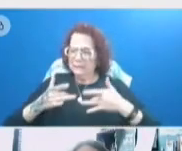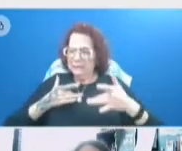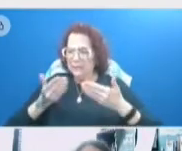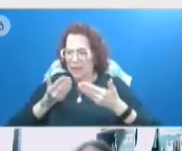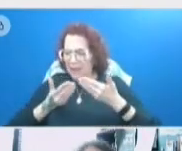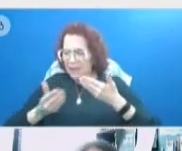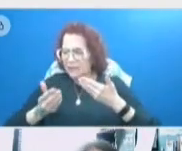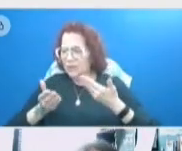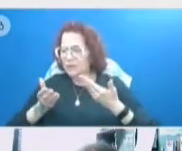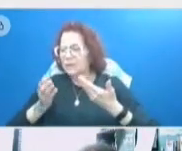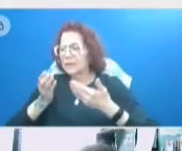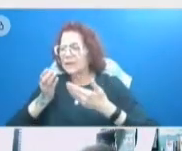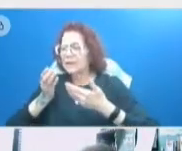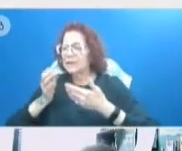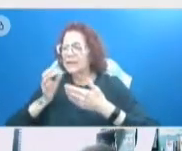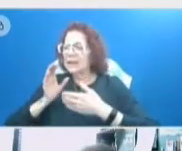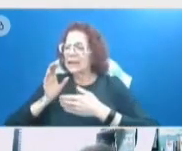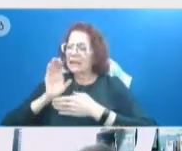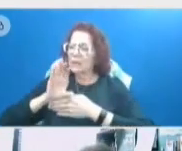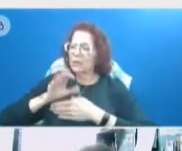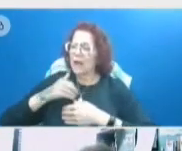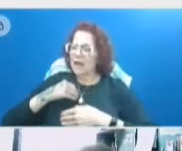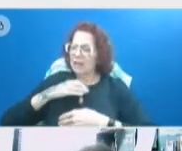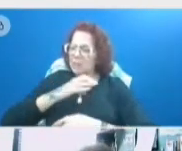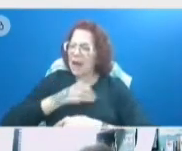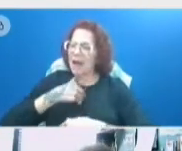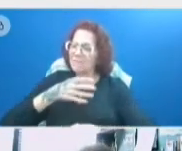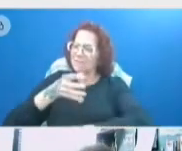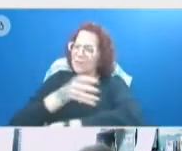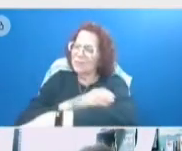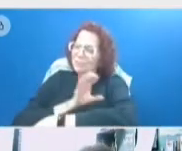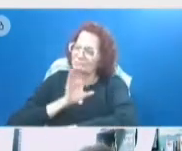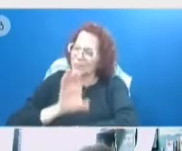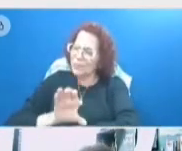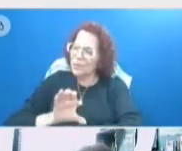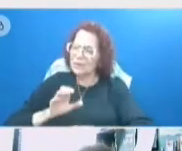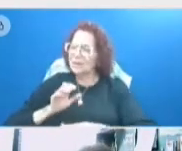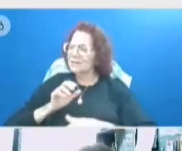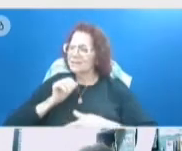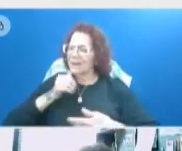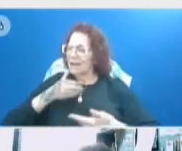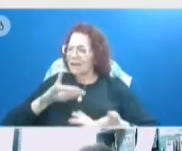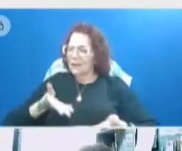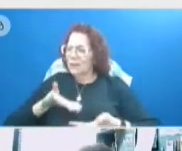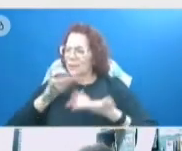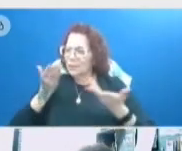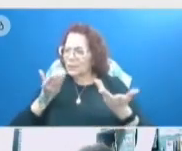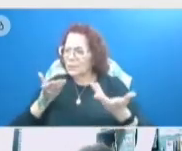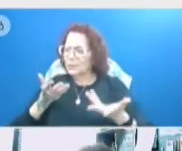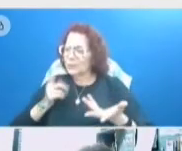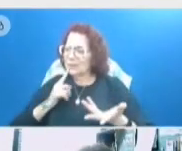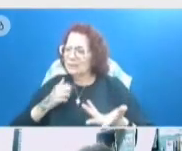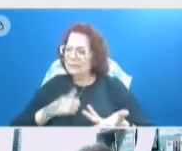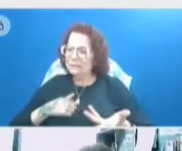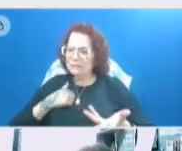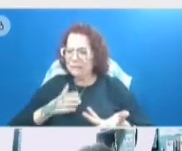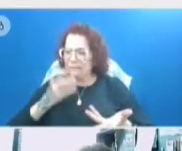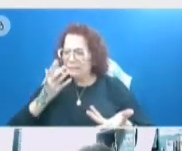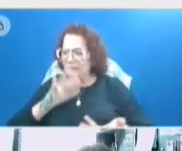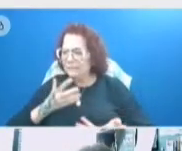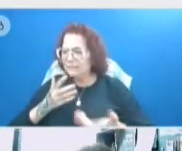this authority. We don't anymore. The Enforcement Council is not a bipartisan actor anymore. It's a partisan